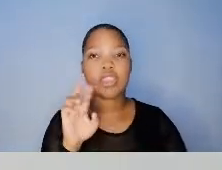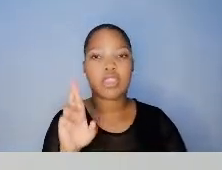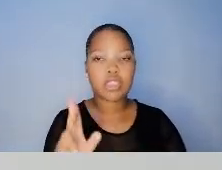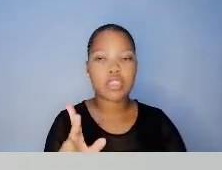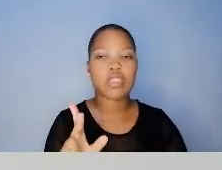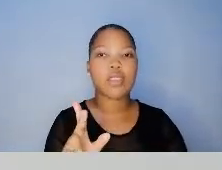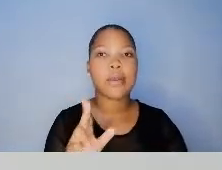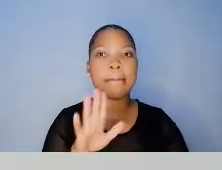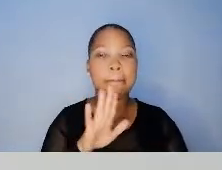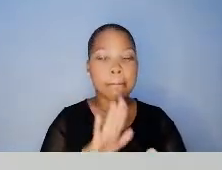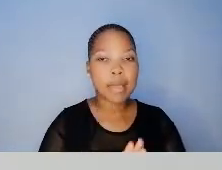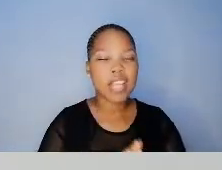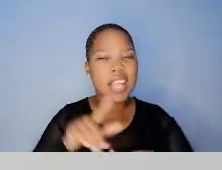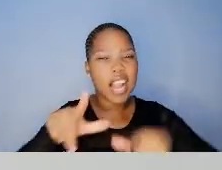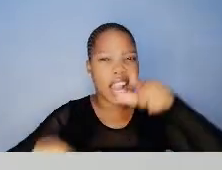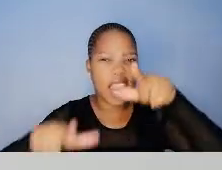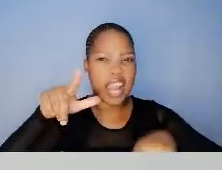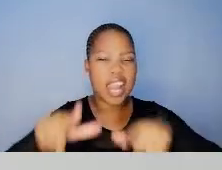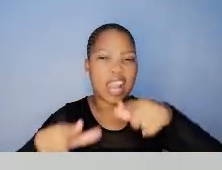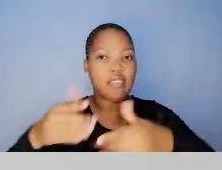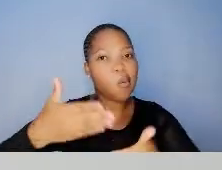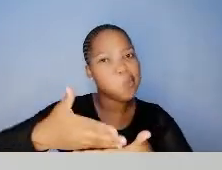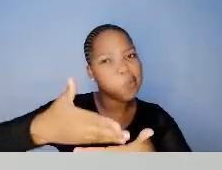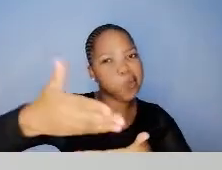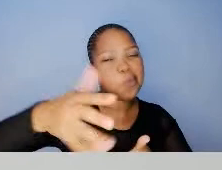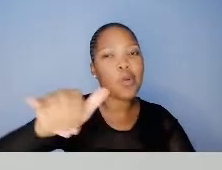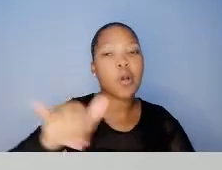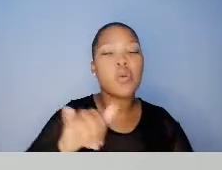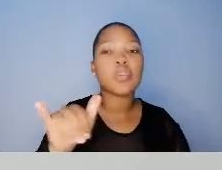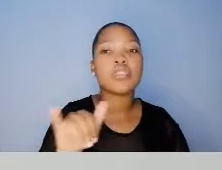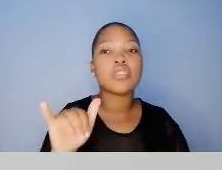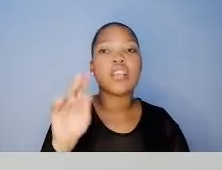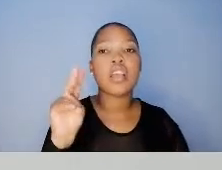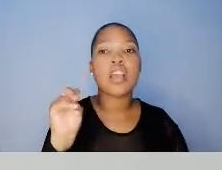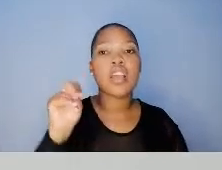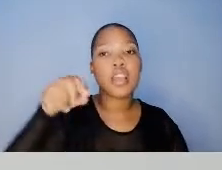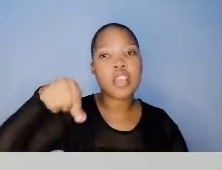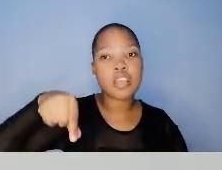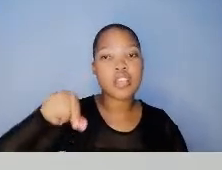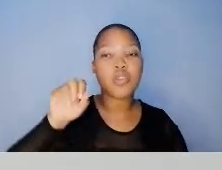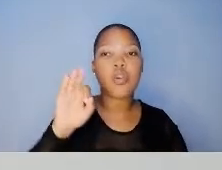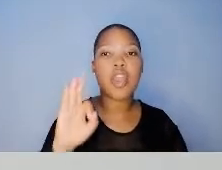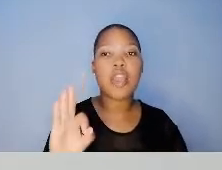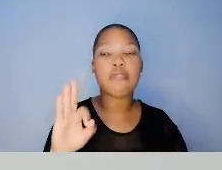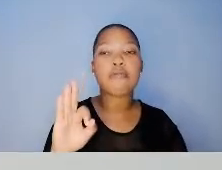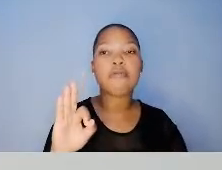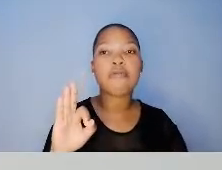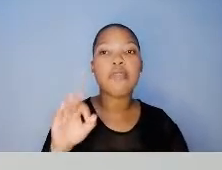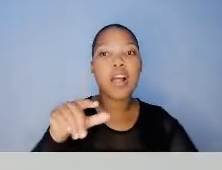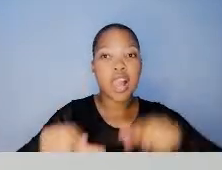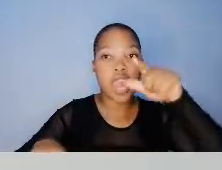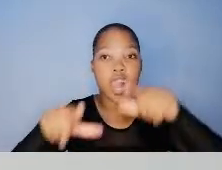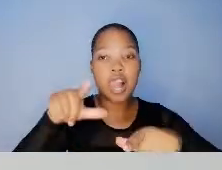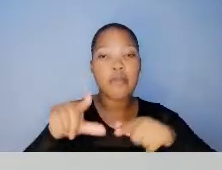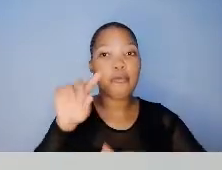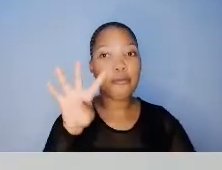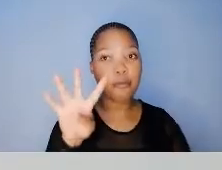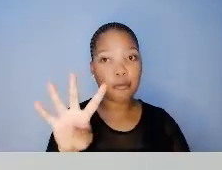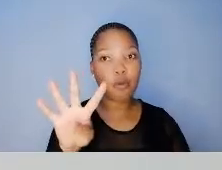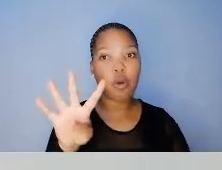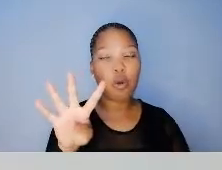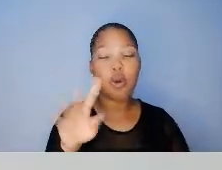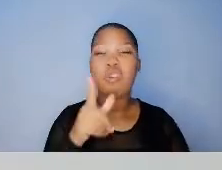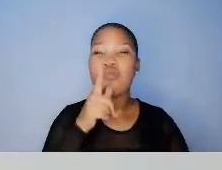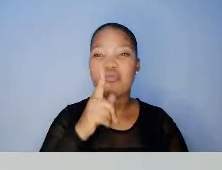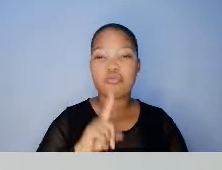and the level of the certificate is NQF level 4. So I was told that South